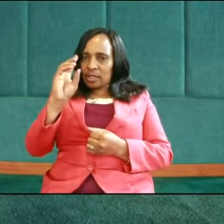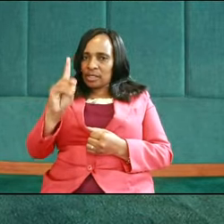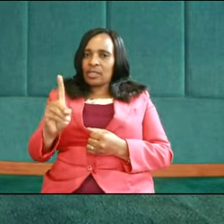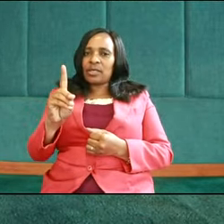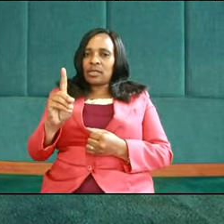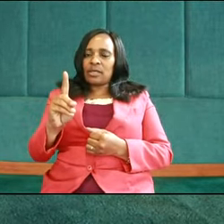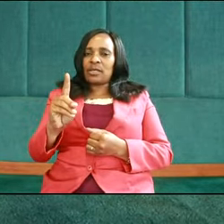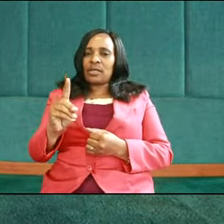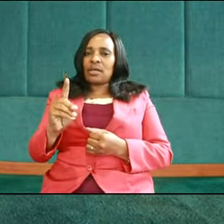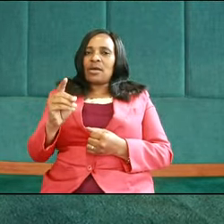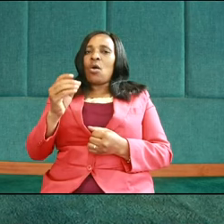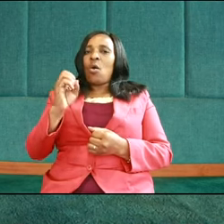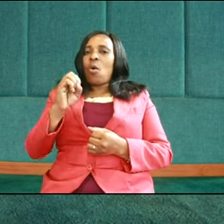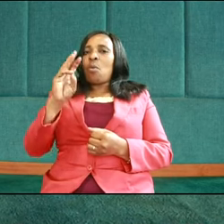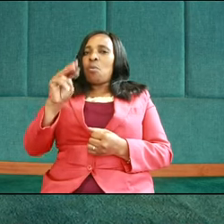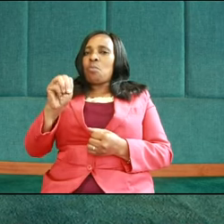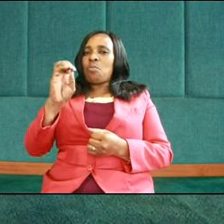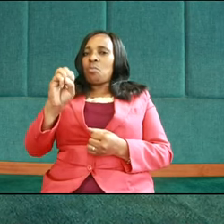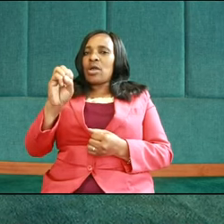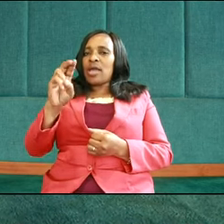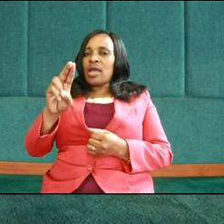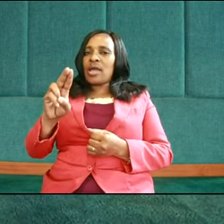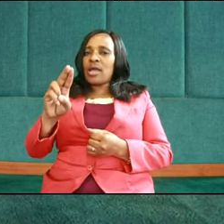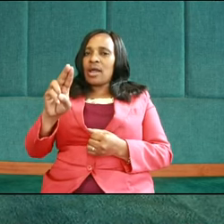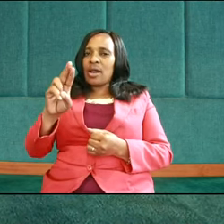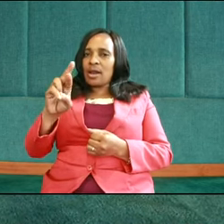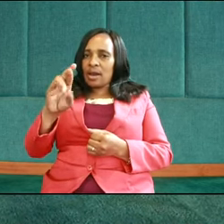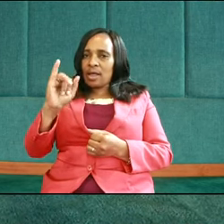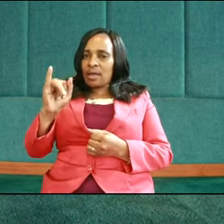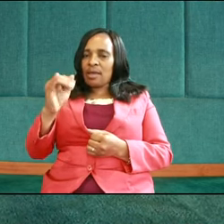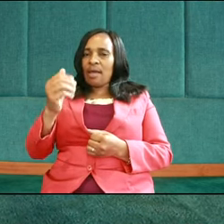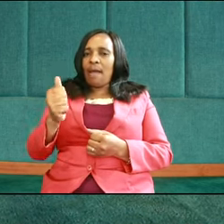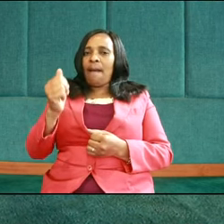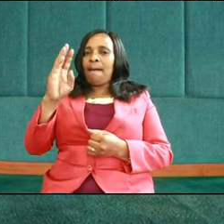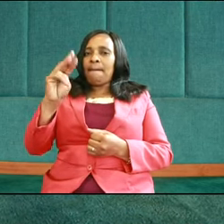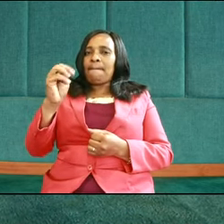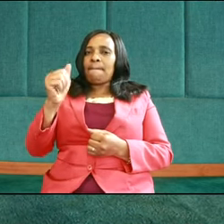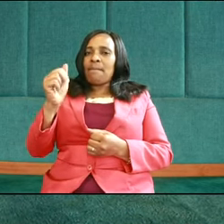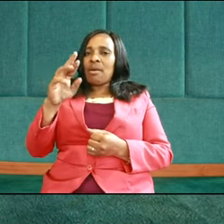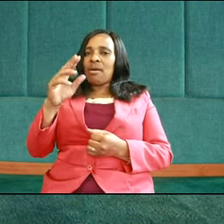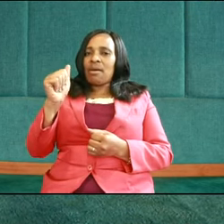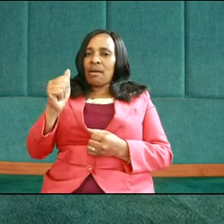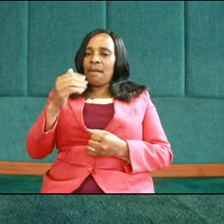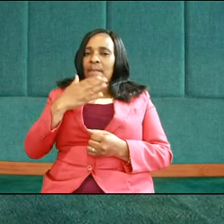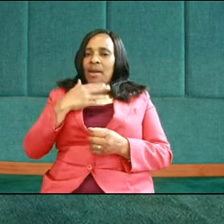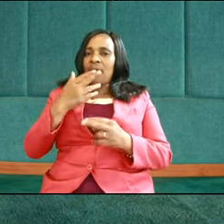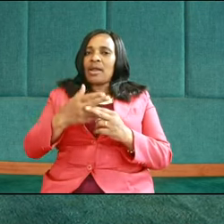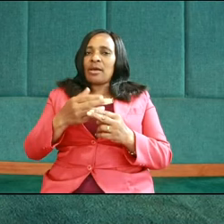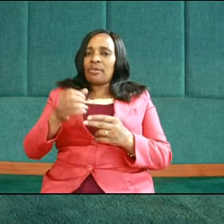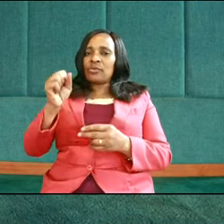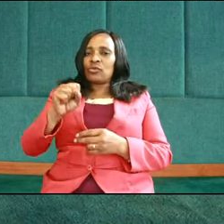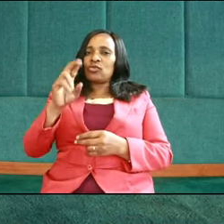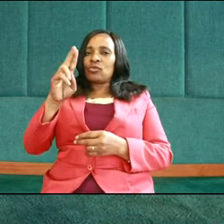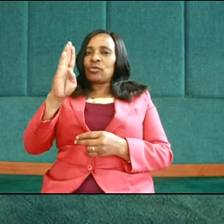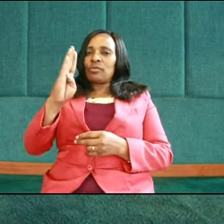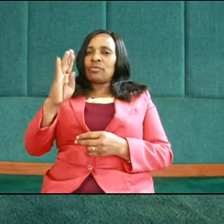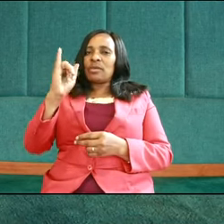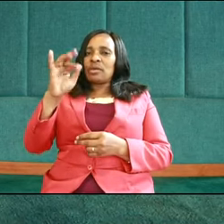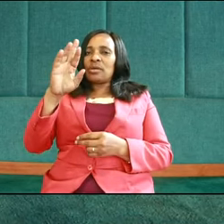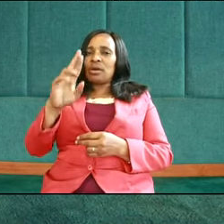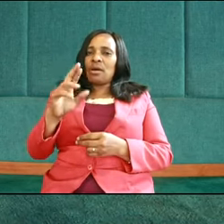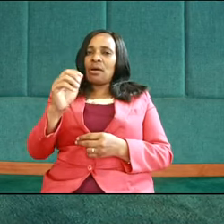My name is Omweri. Yes. My name is Shamala. Mm-hmm. My name is Sabira Kundi, and I'm happy to be